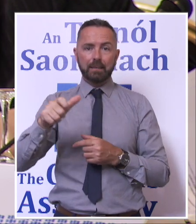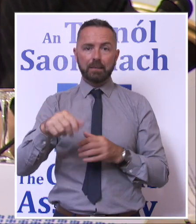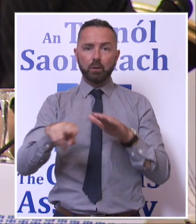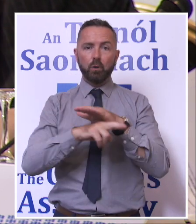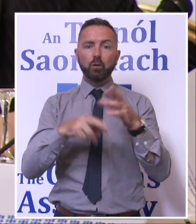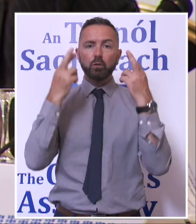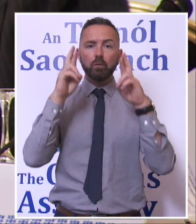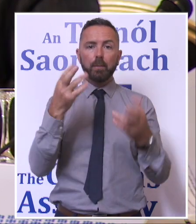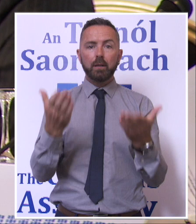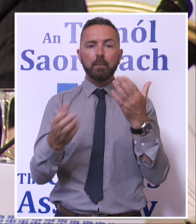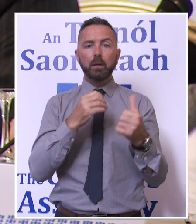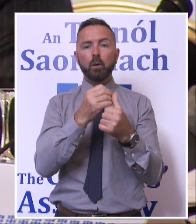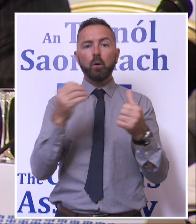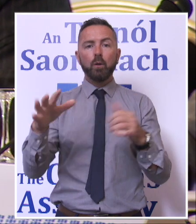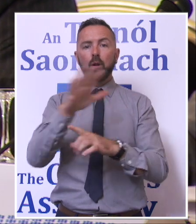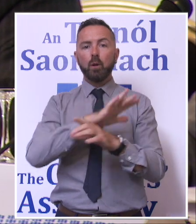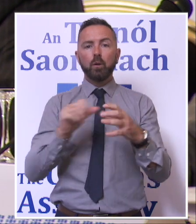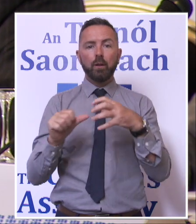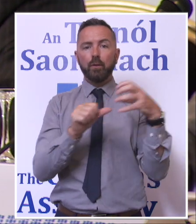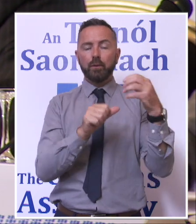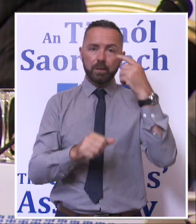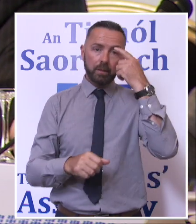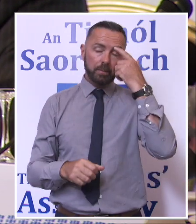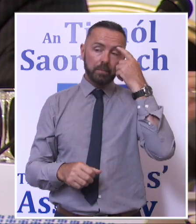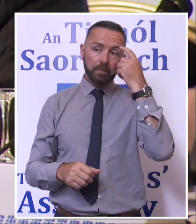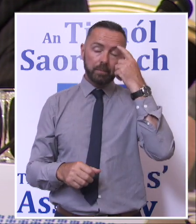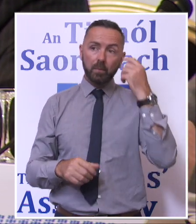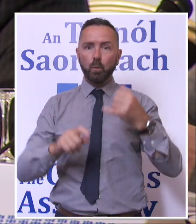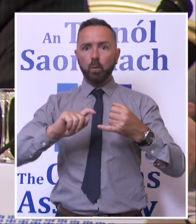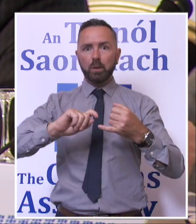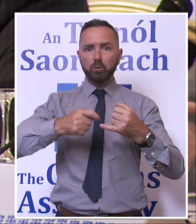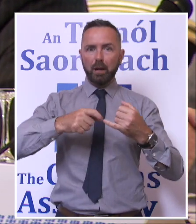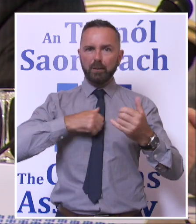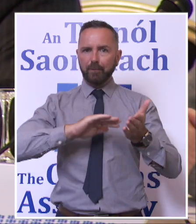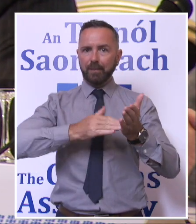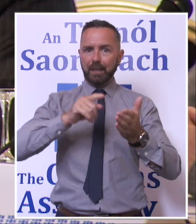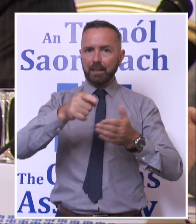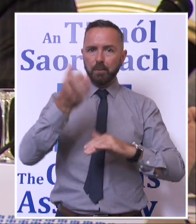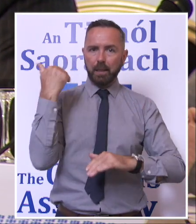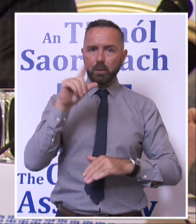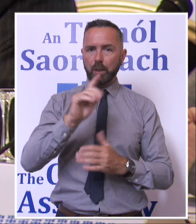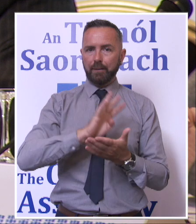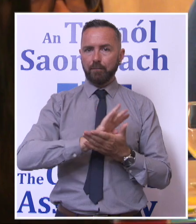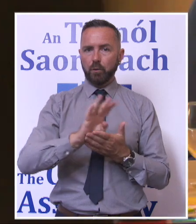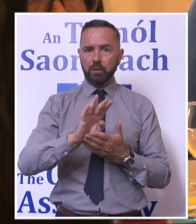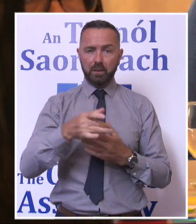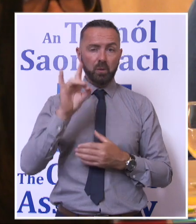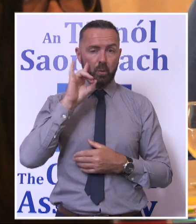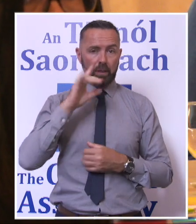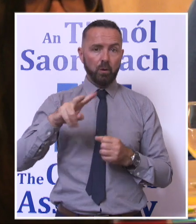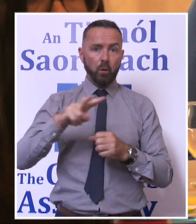comparison to other local authorities. Efforts were made to address this in 2014, and you'll probably hear over the course of